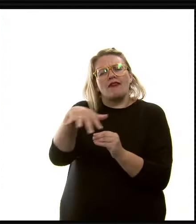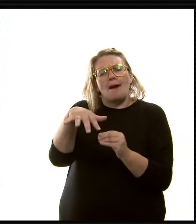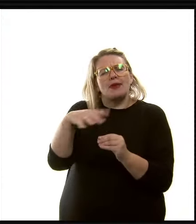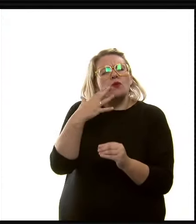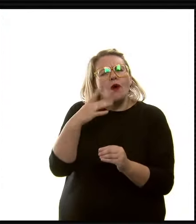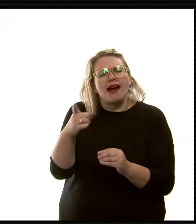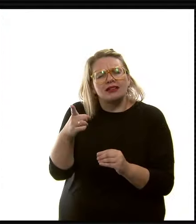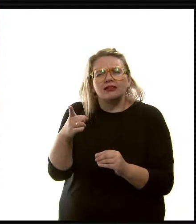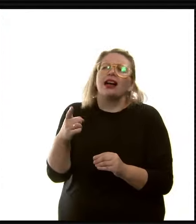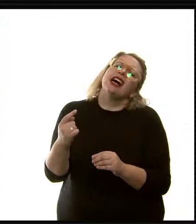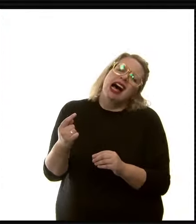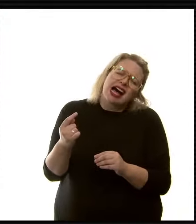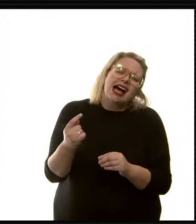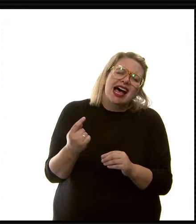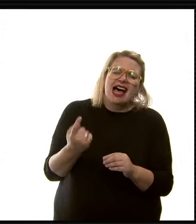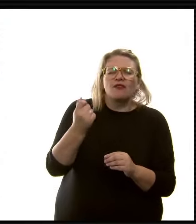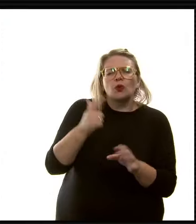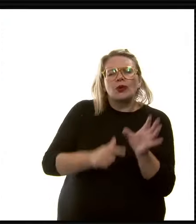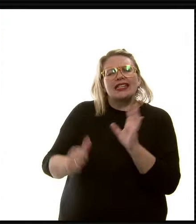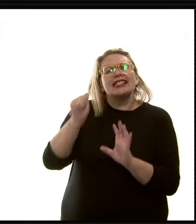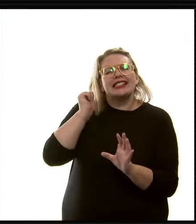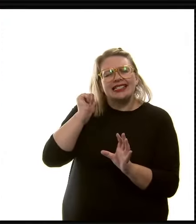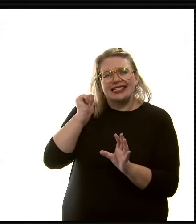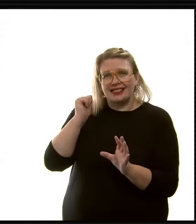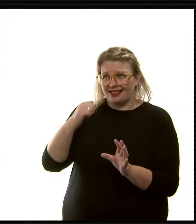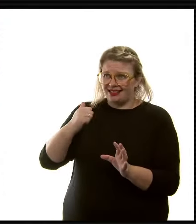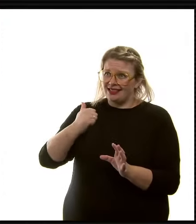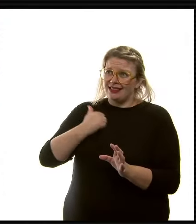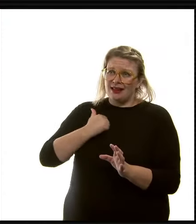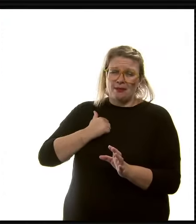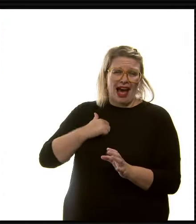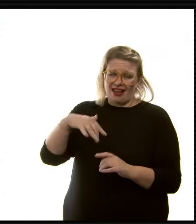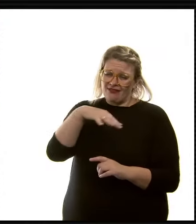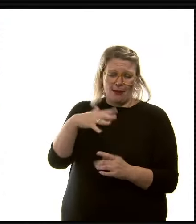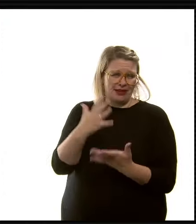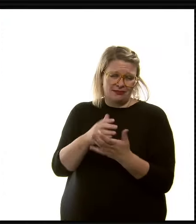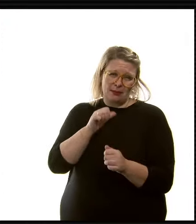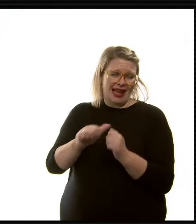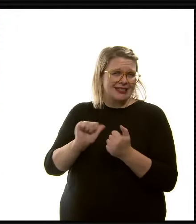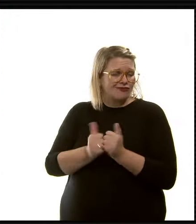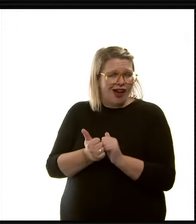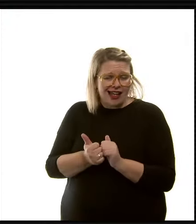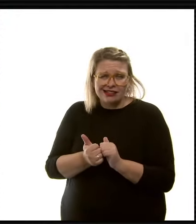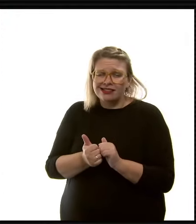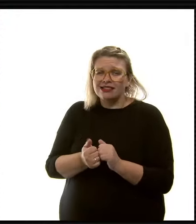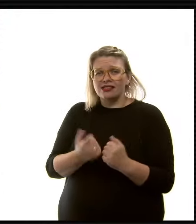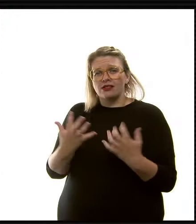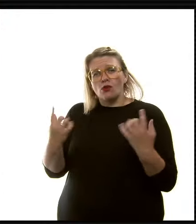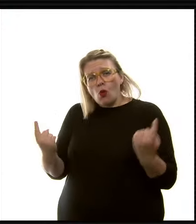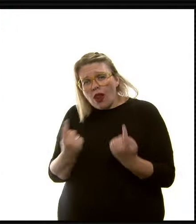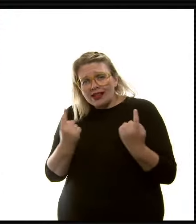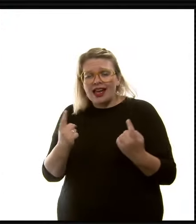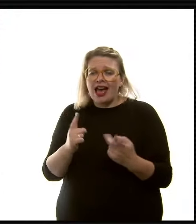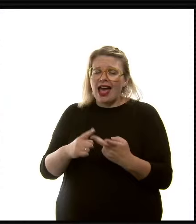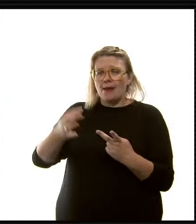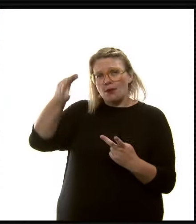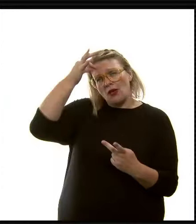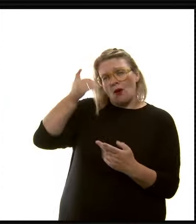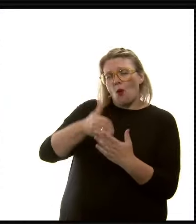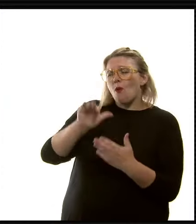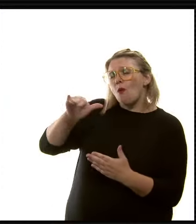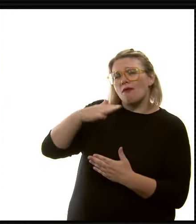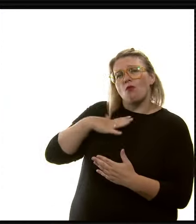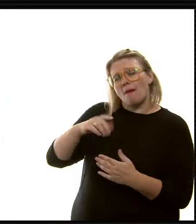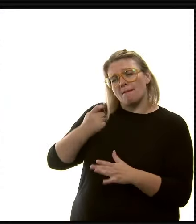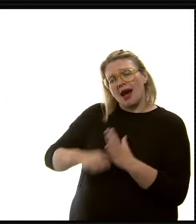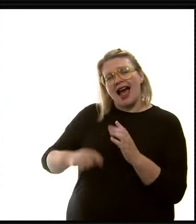few years. My siblings are my best friends. Holidays, birthdays, we would always be asking for Lego sets. We've always stayed